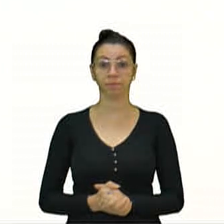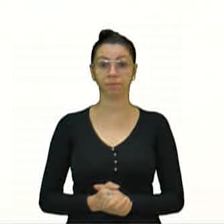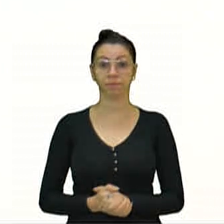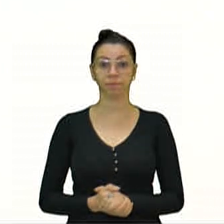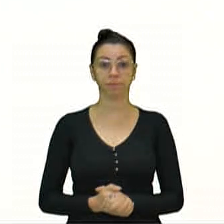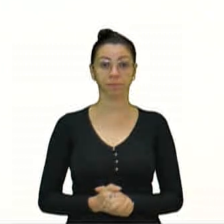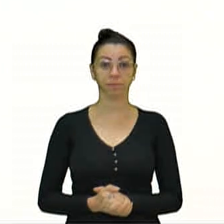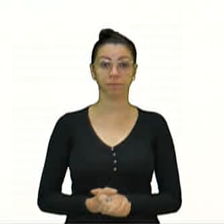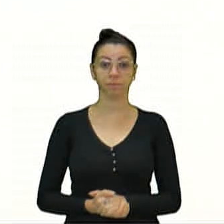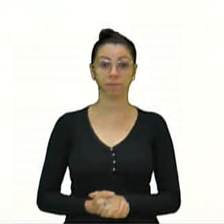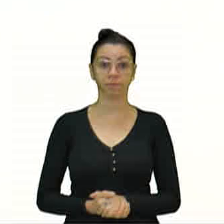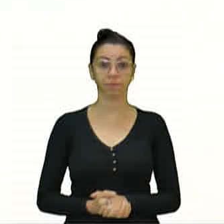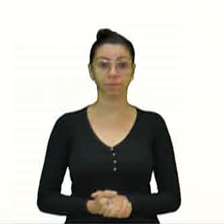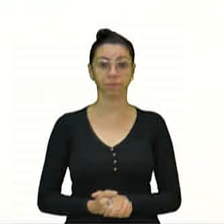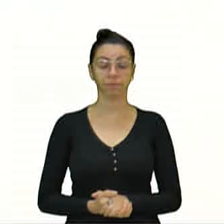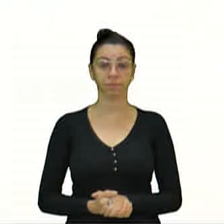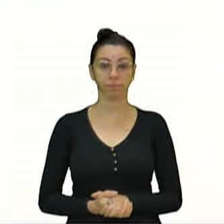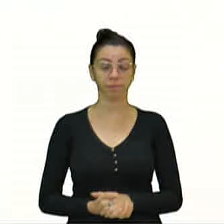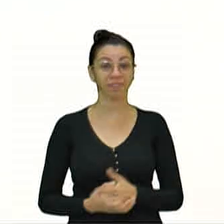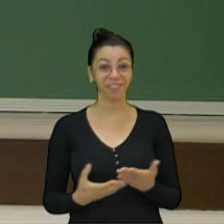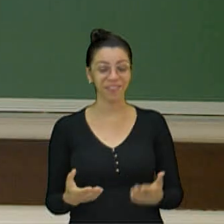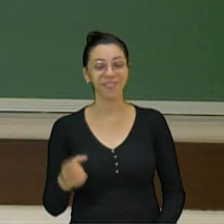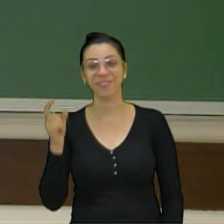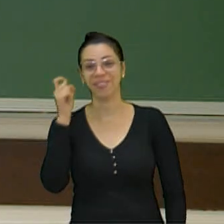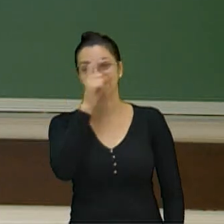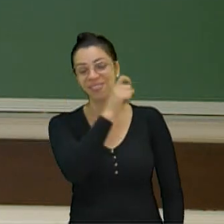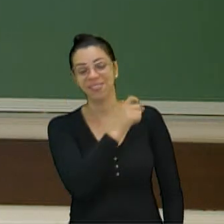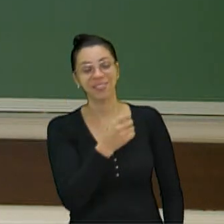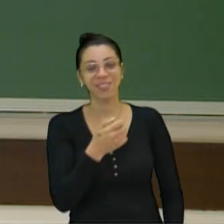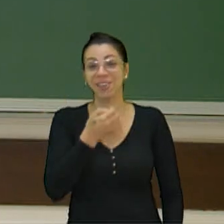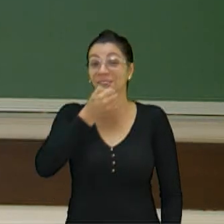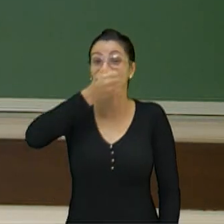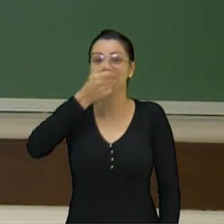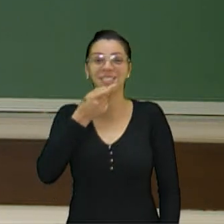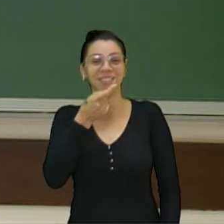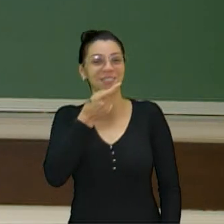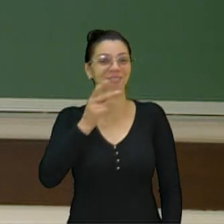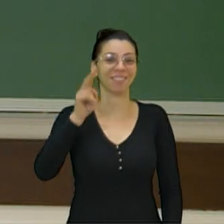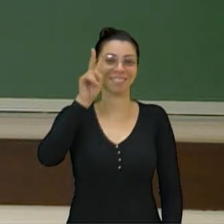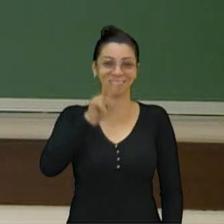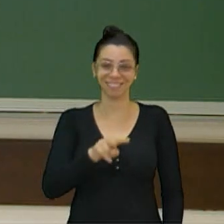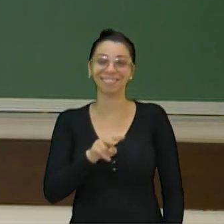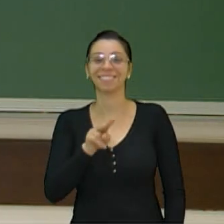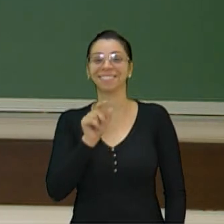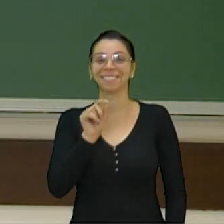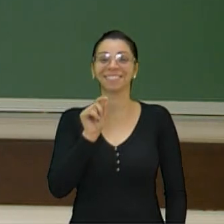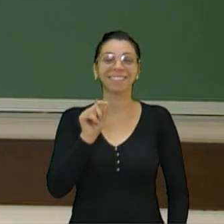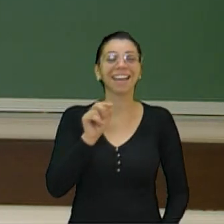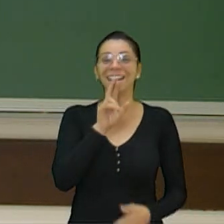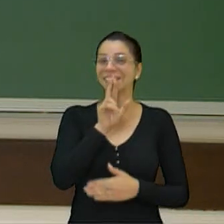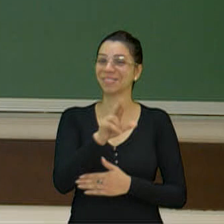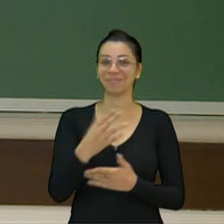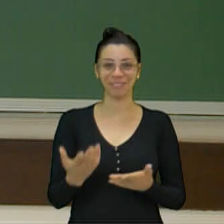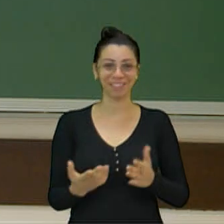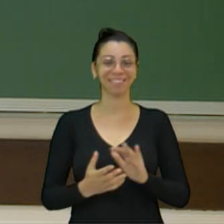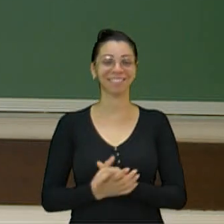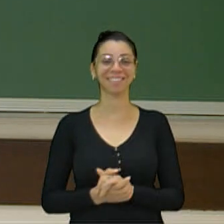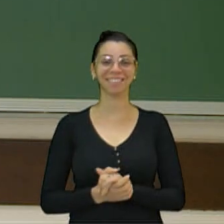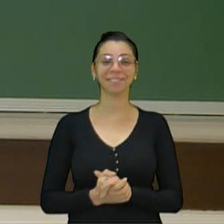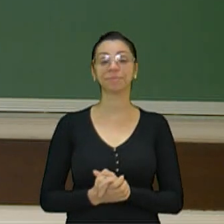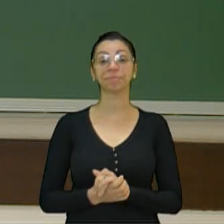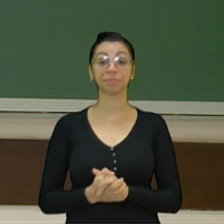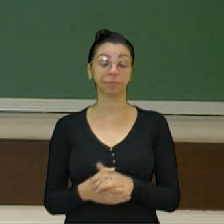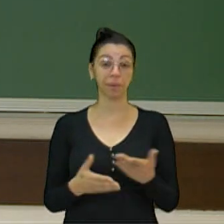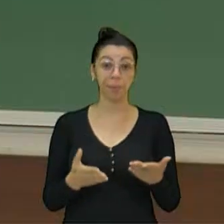advertising. Nossa, foi difícil para eu ler, porque quase que eu falei as respostas aqui. Então, assim, basicamente ele fala